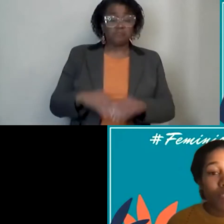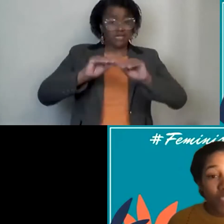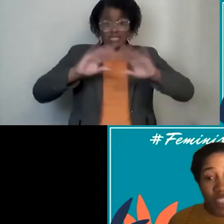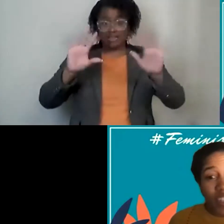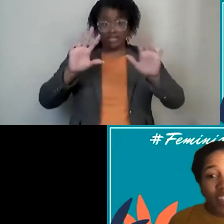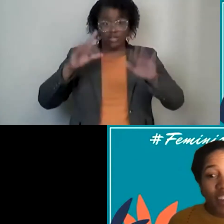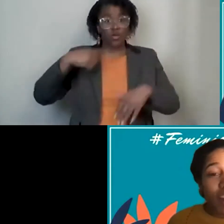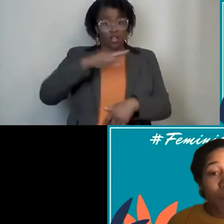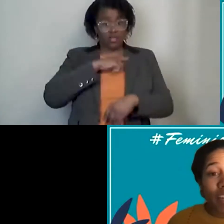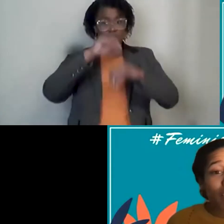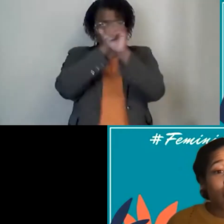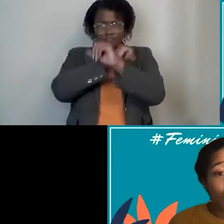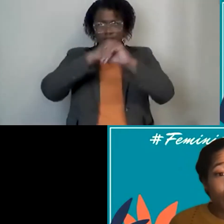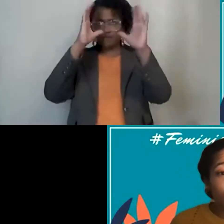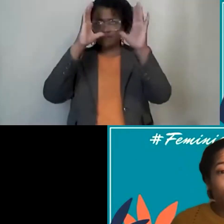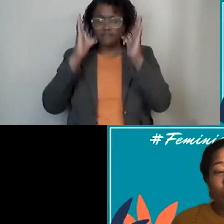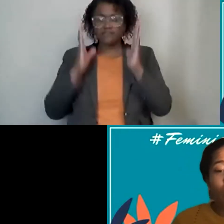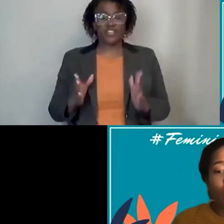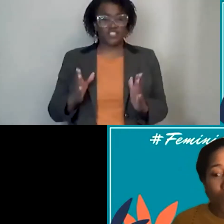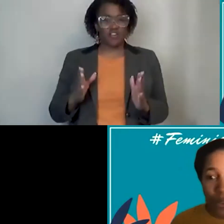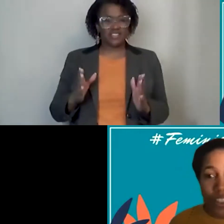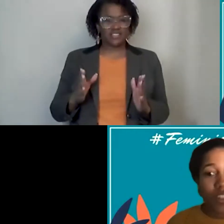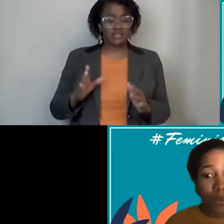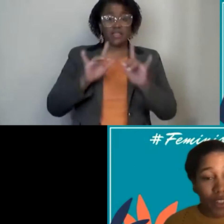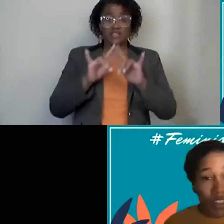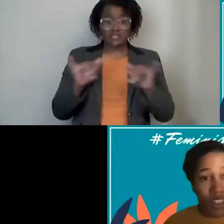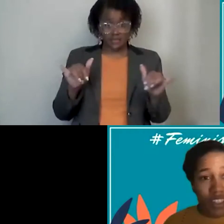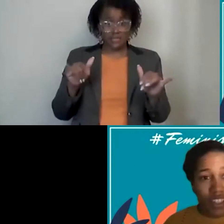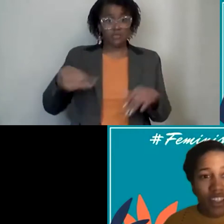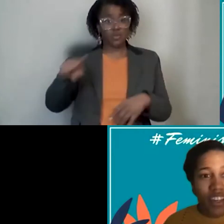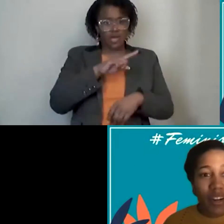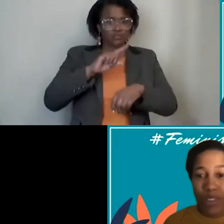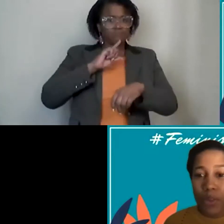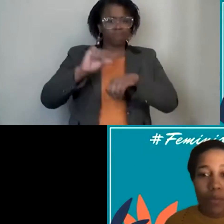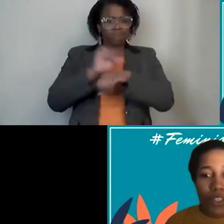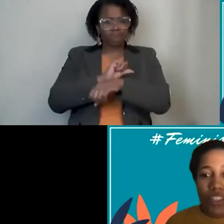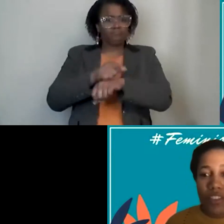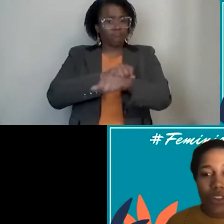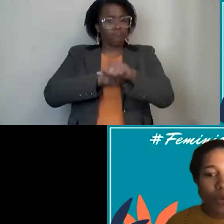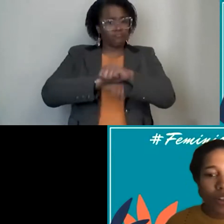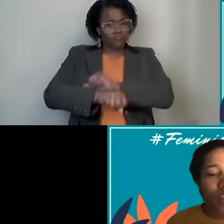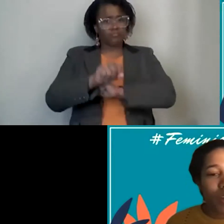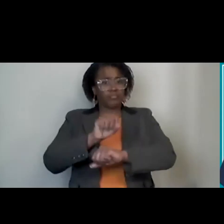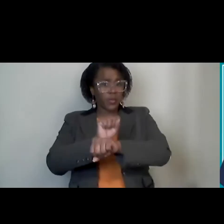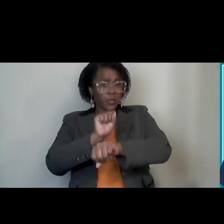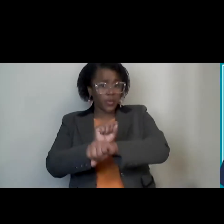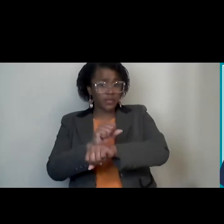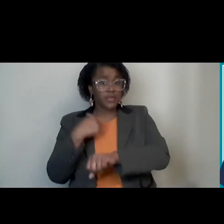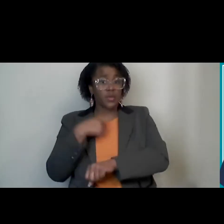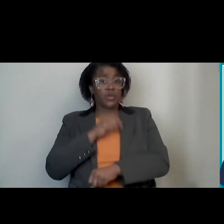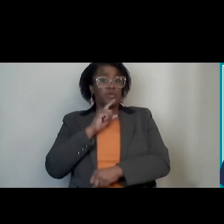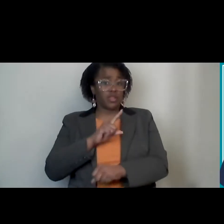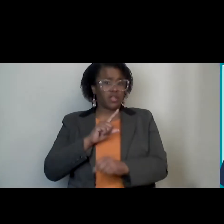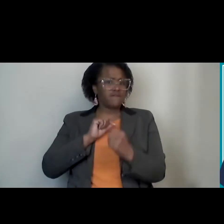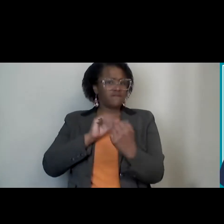are visionary, and at the same time, you all are doing the work. So we're pushing for a world that we want to see, and